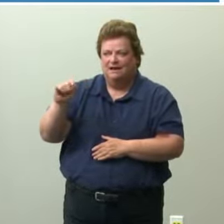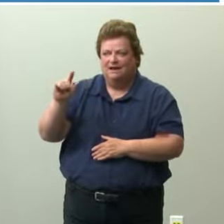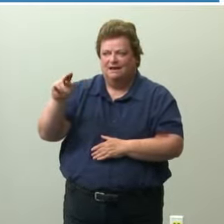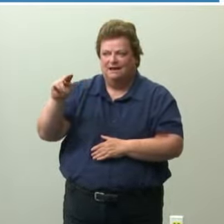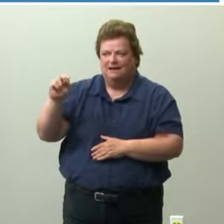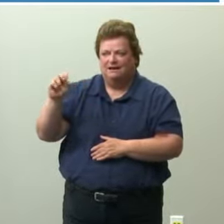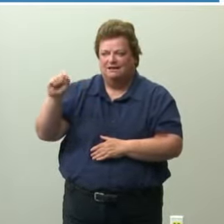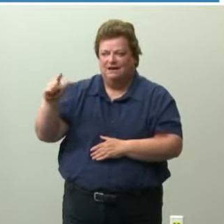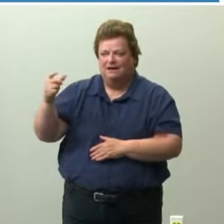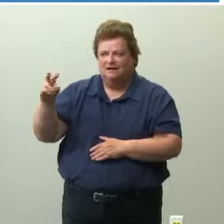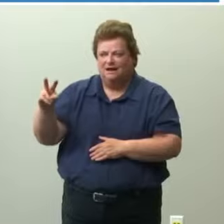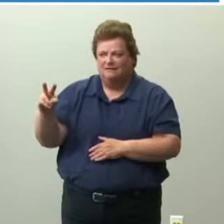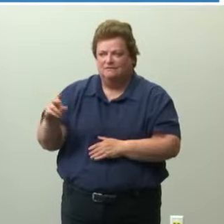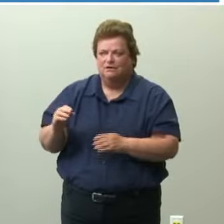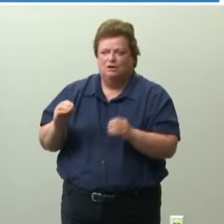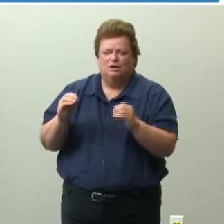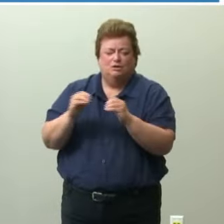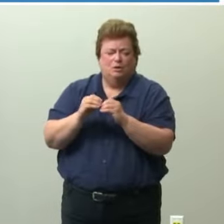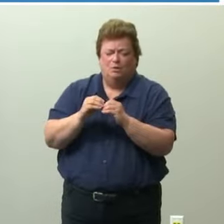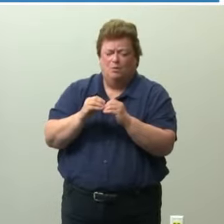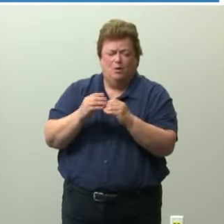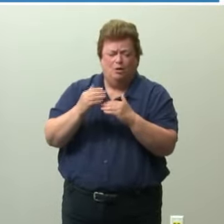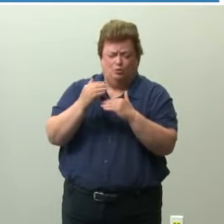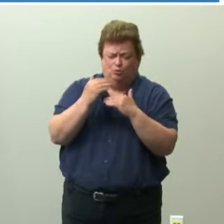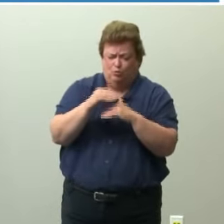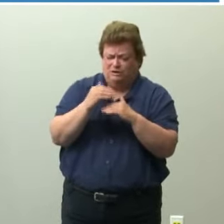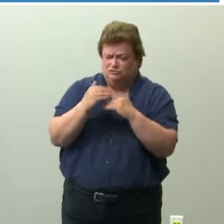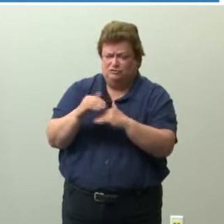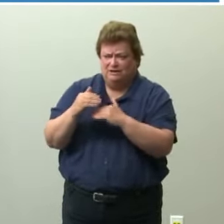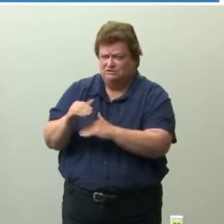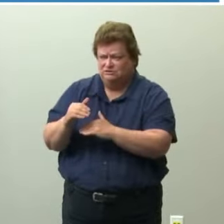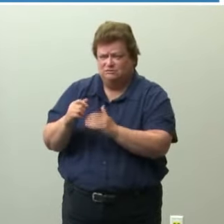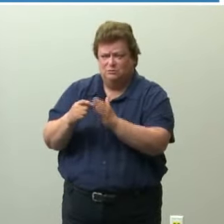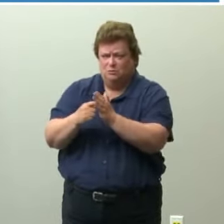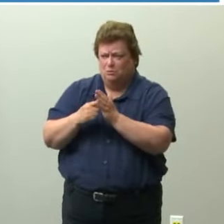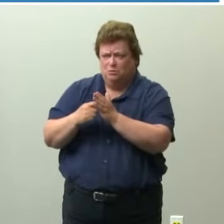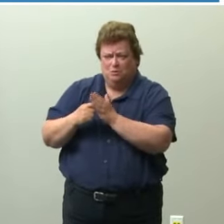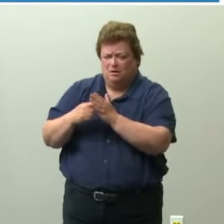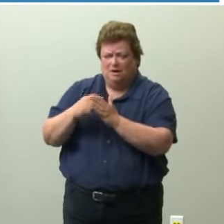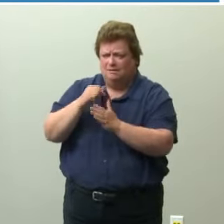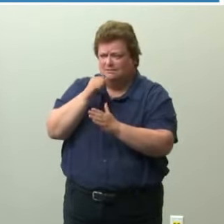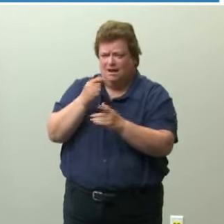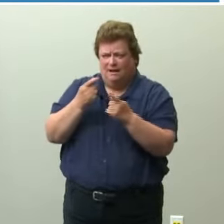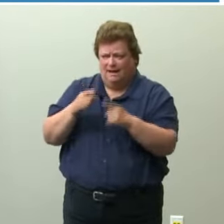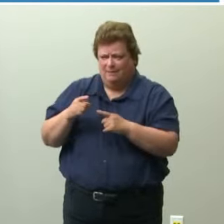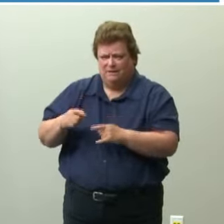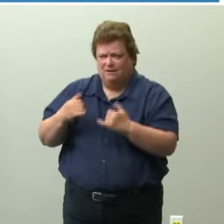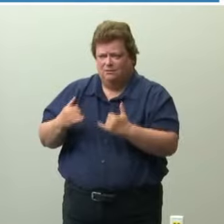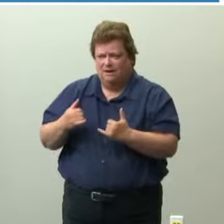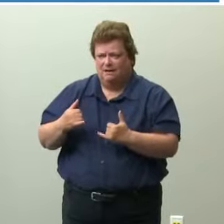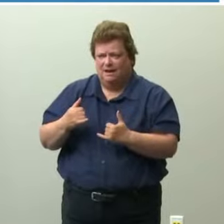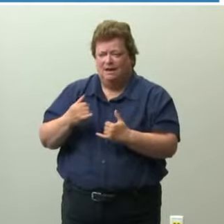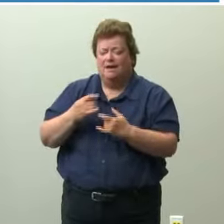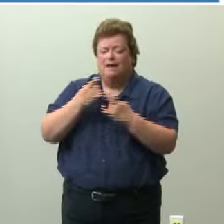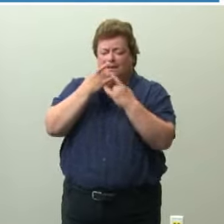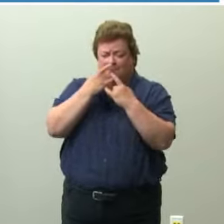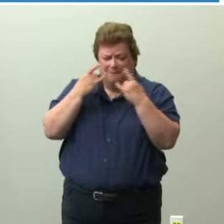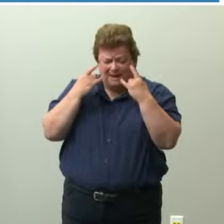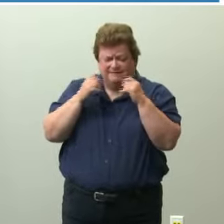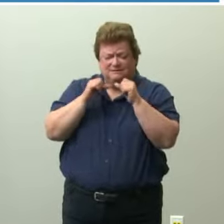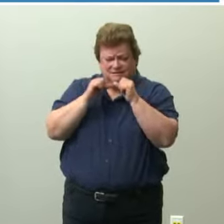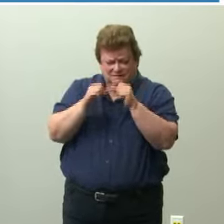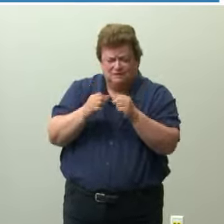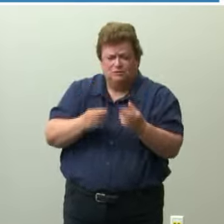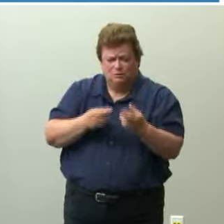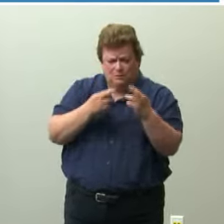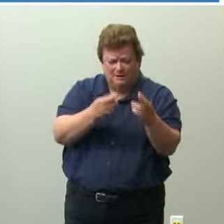covid19.lincoln.ne.gov. No further restrictions are being implemented at this time. Masks continue to be recommended for people